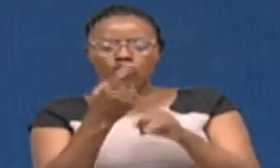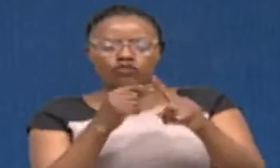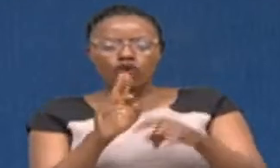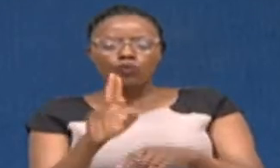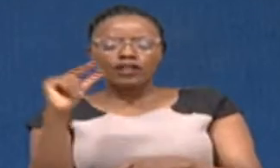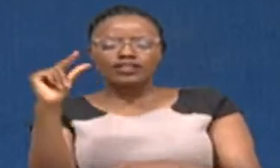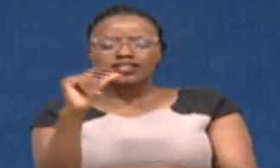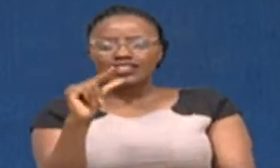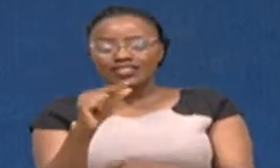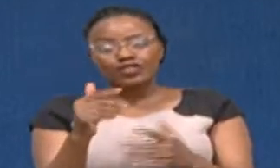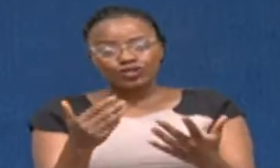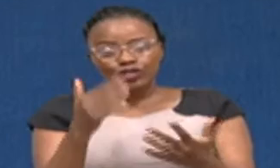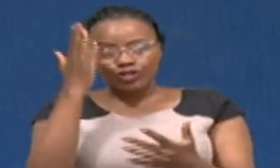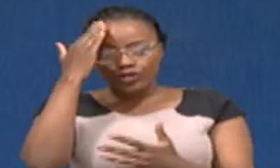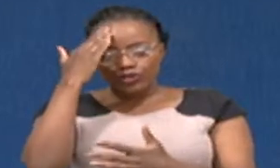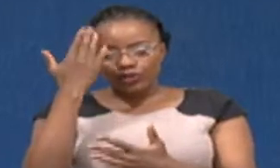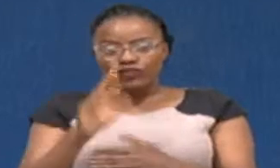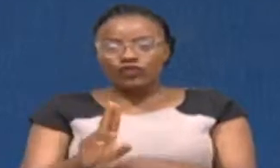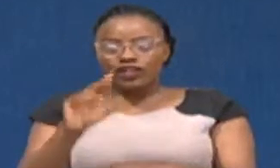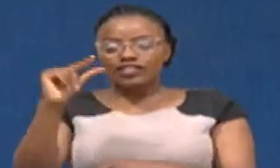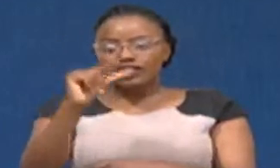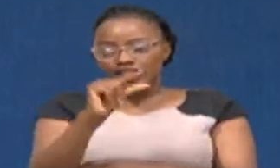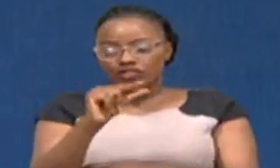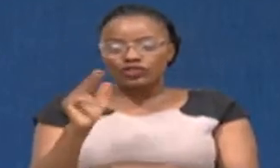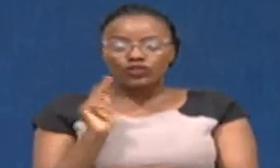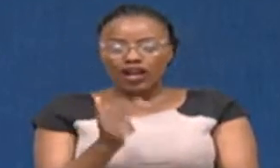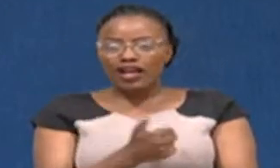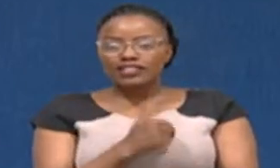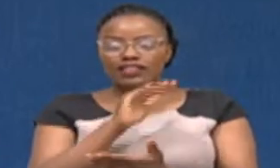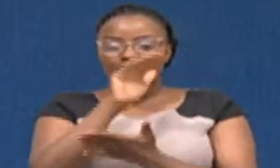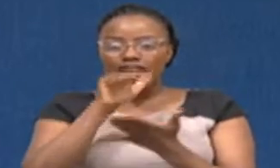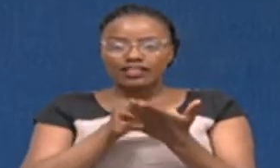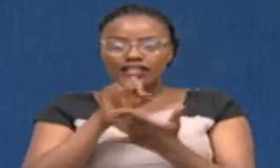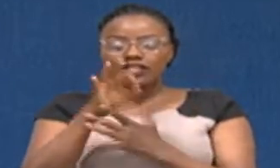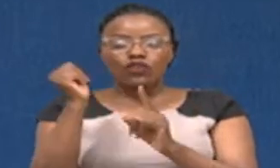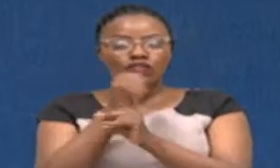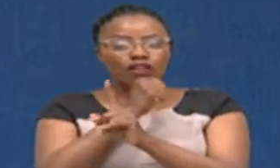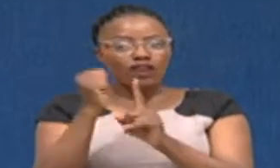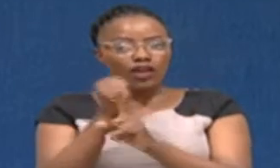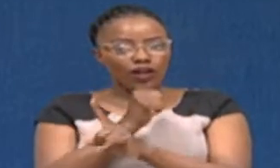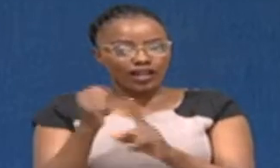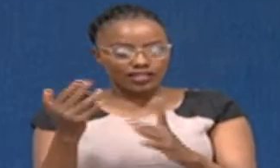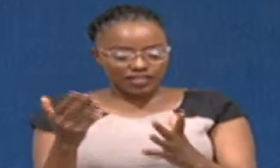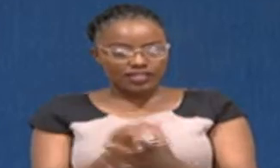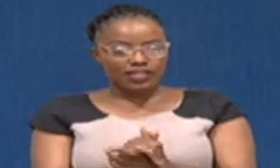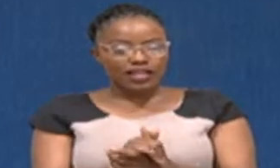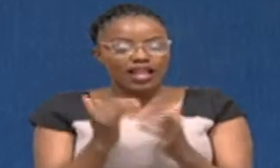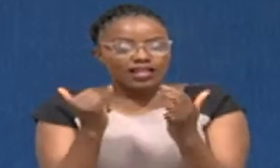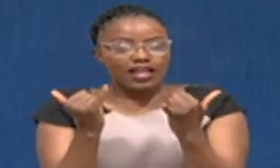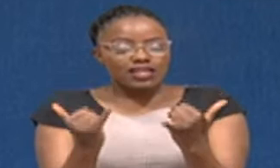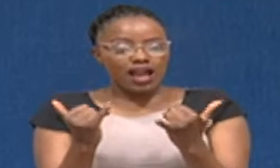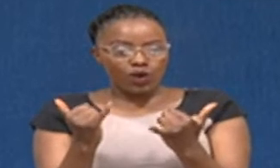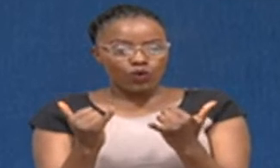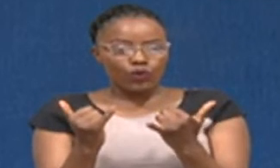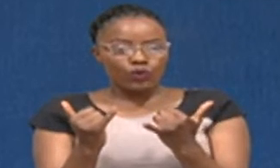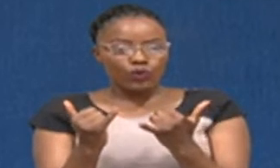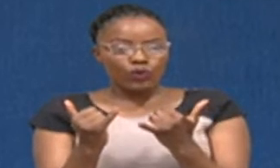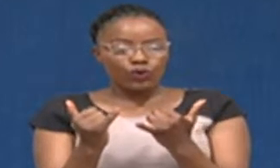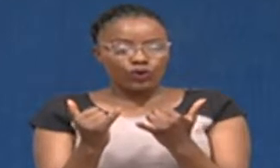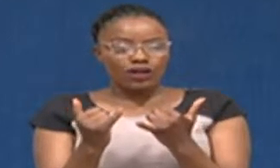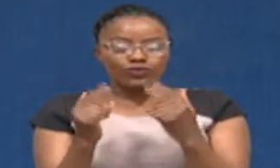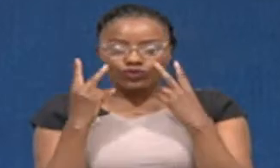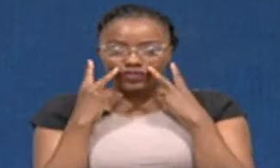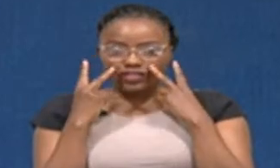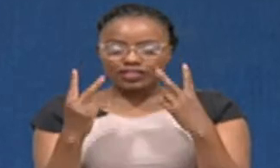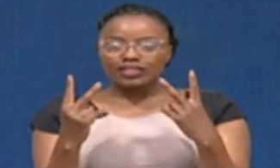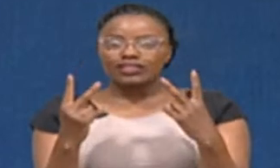Western Gishu, because Western Gishu, according to us, was the epicenter of this violence. And now, it